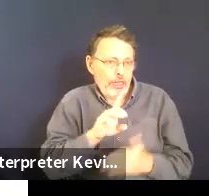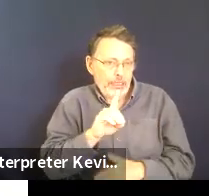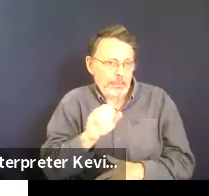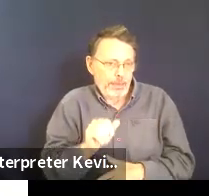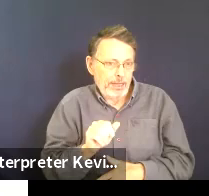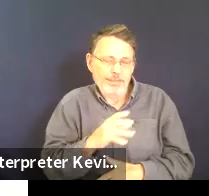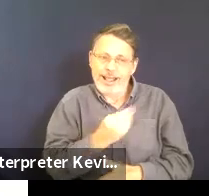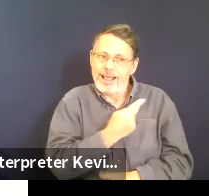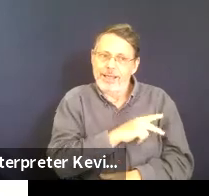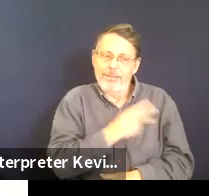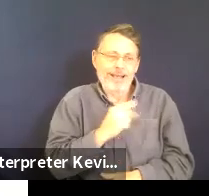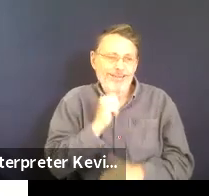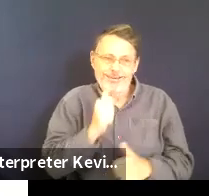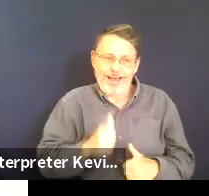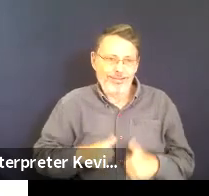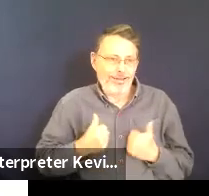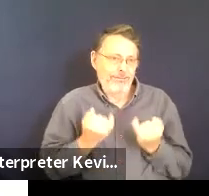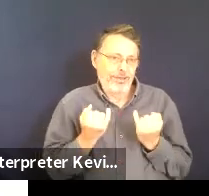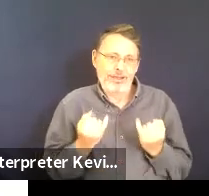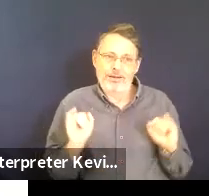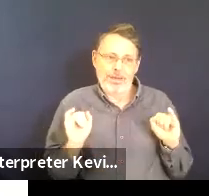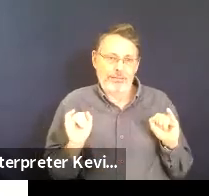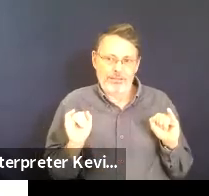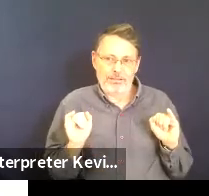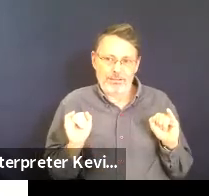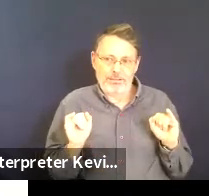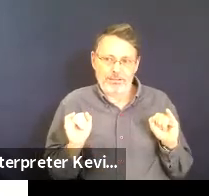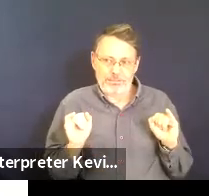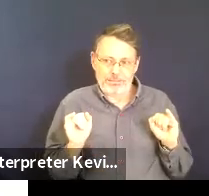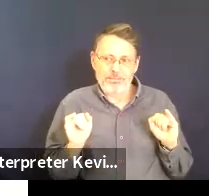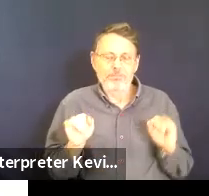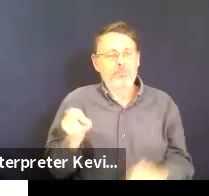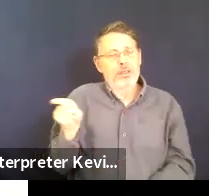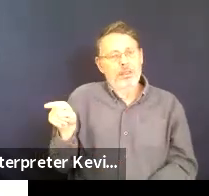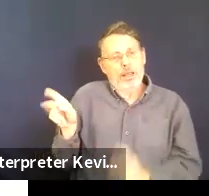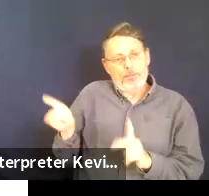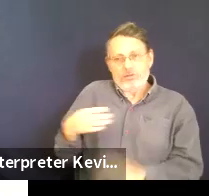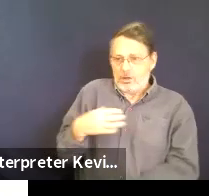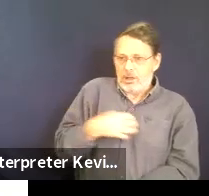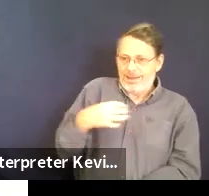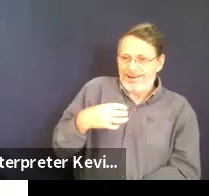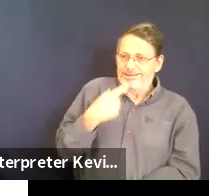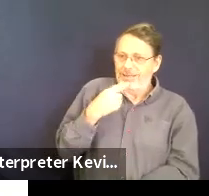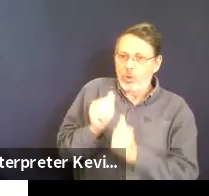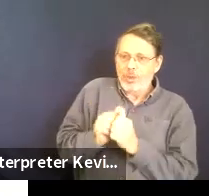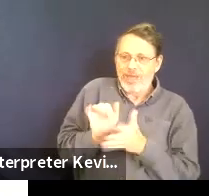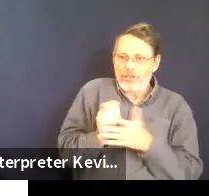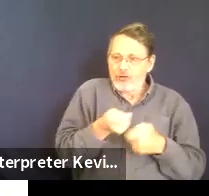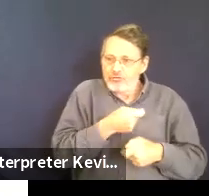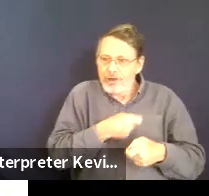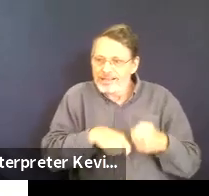because the patient didn't live independently. The complainant asserted that without the transplant,